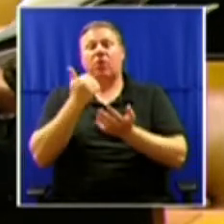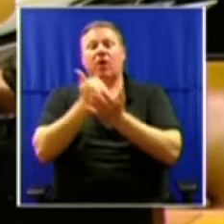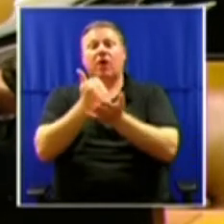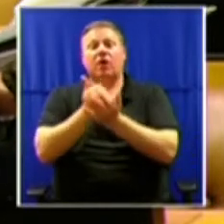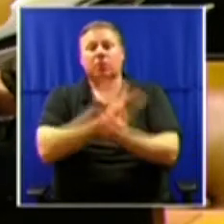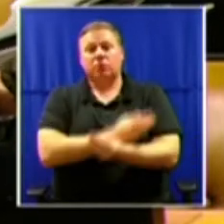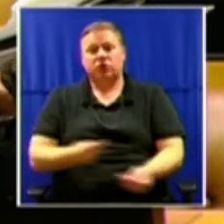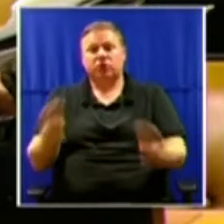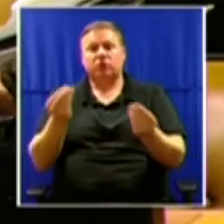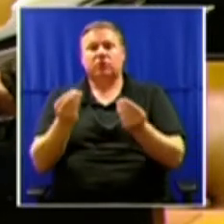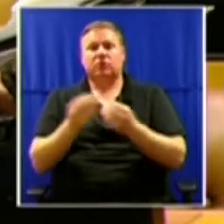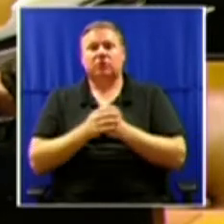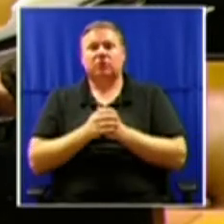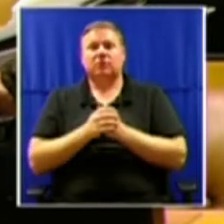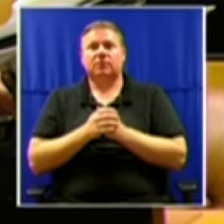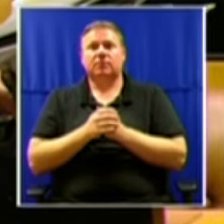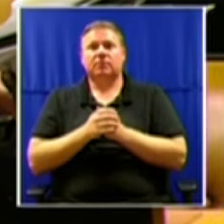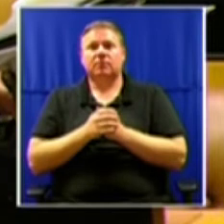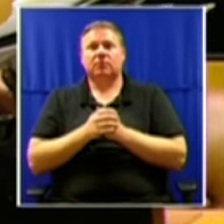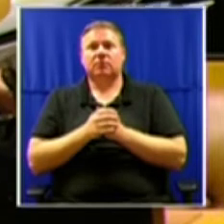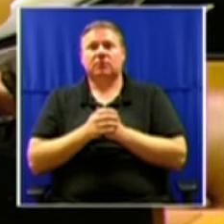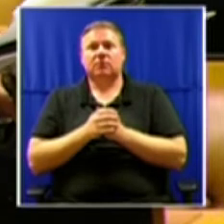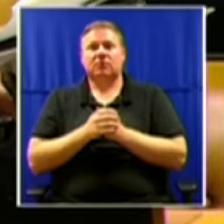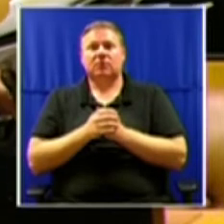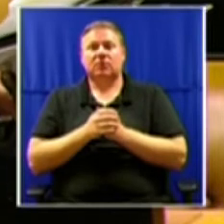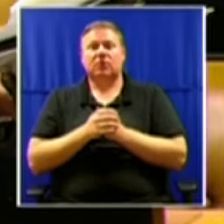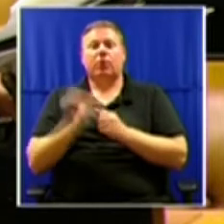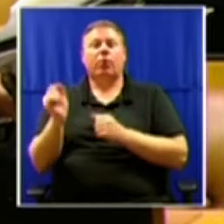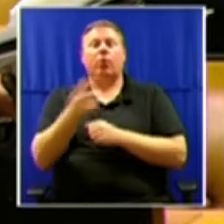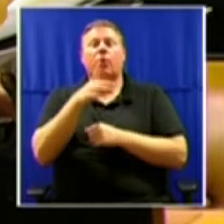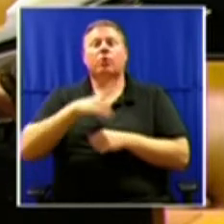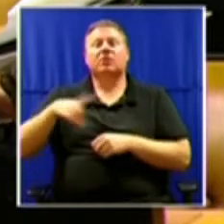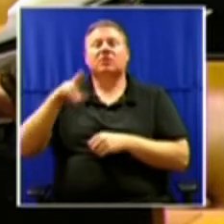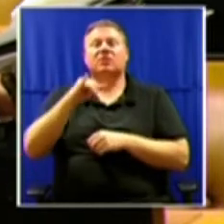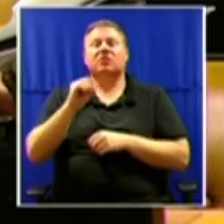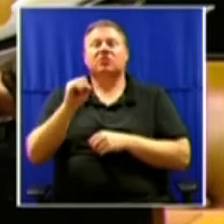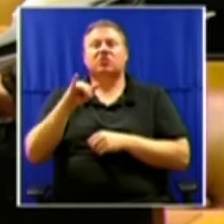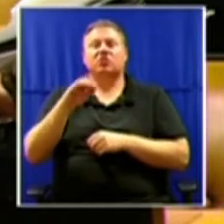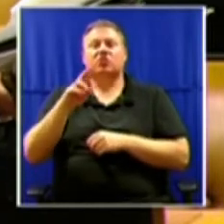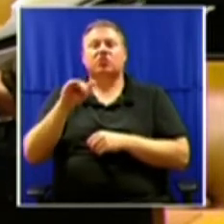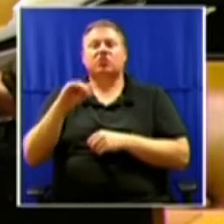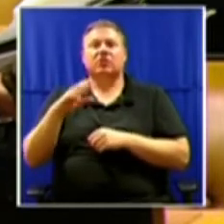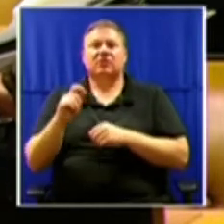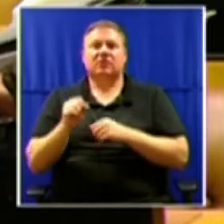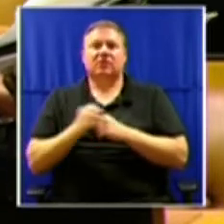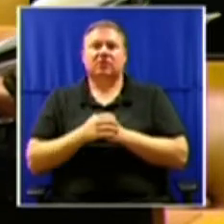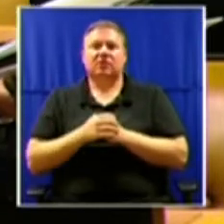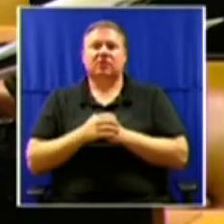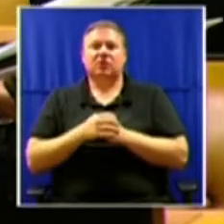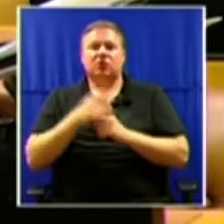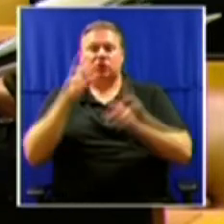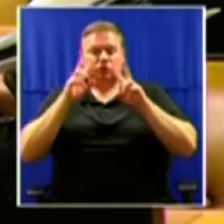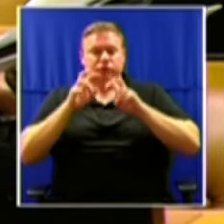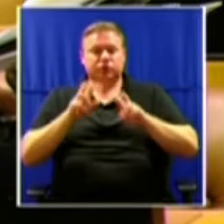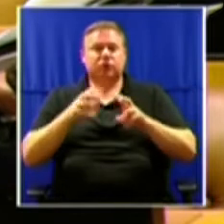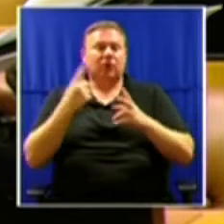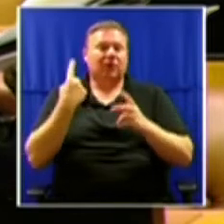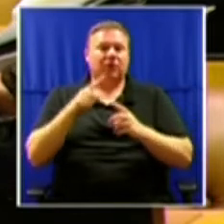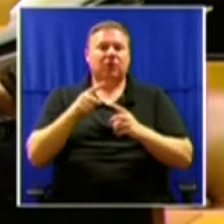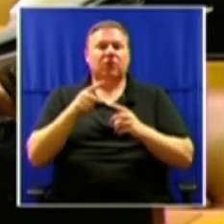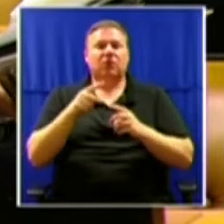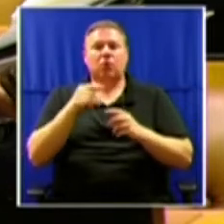districts. Raiding operations in all districts to search for and apprehend suspects in GBV